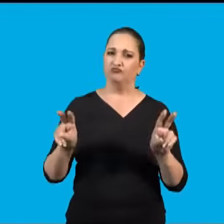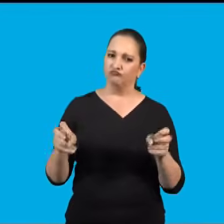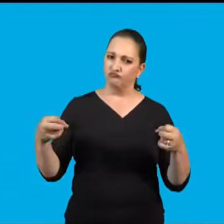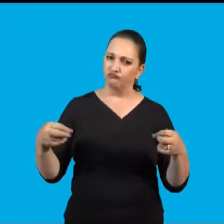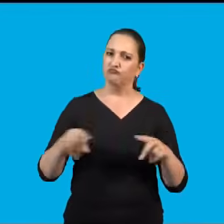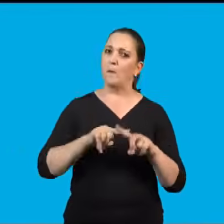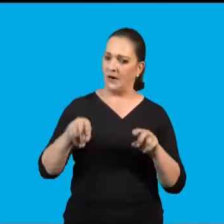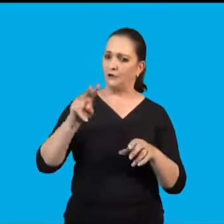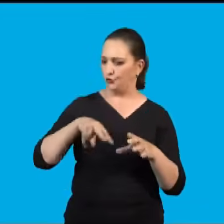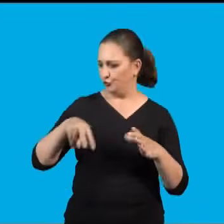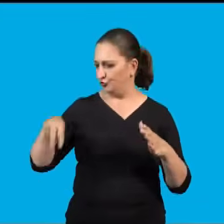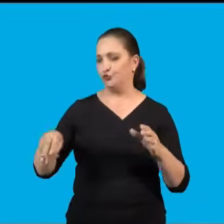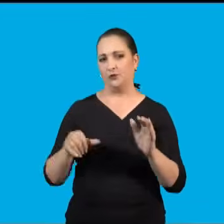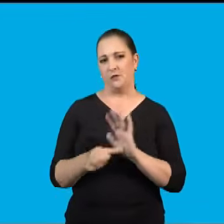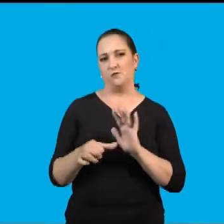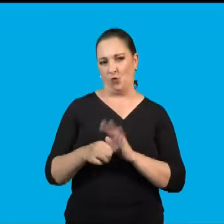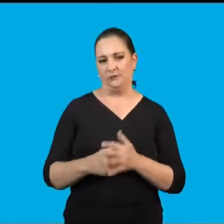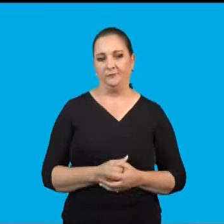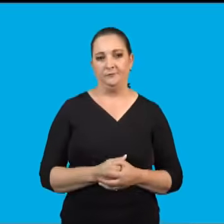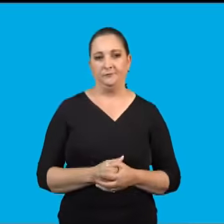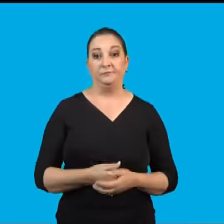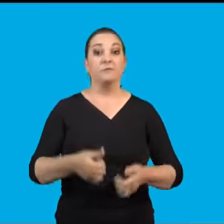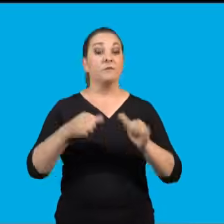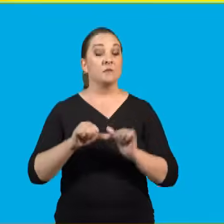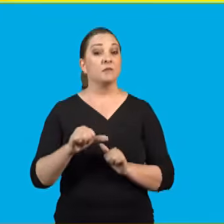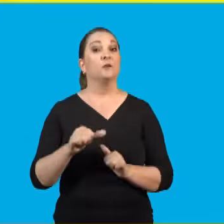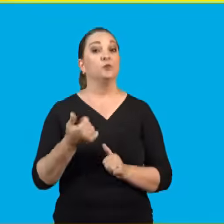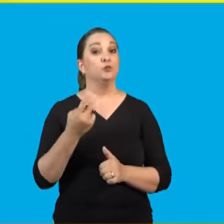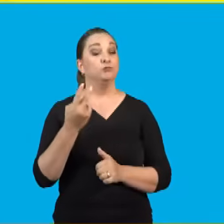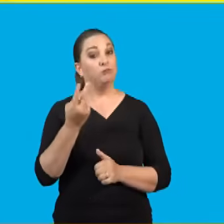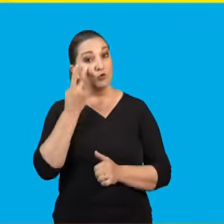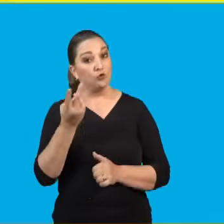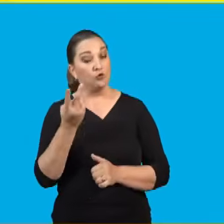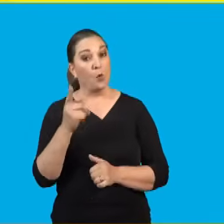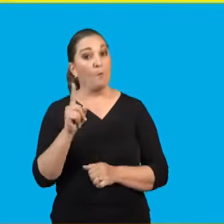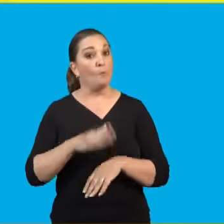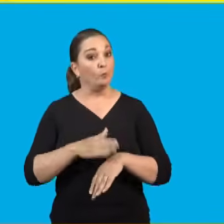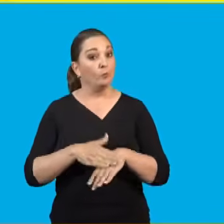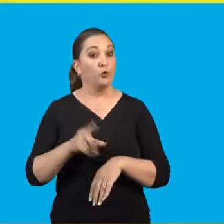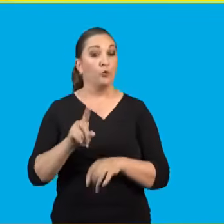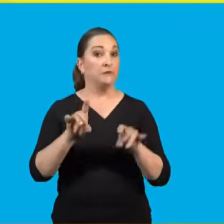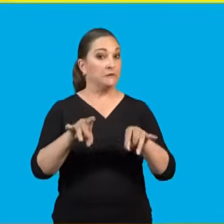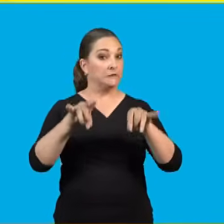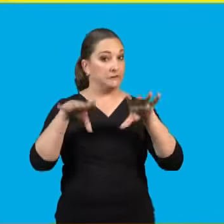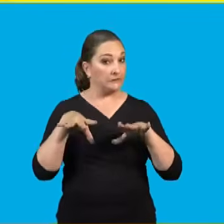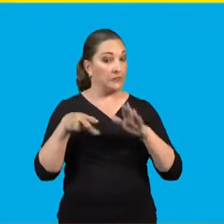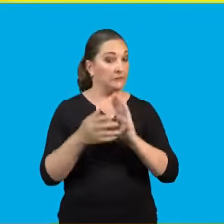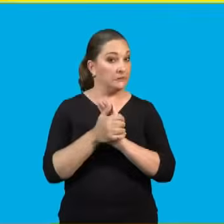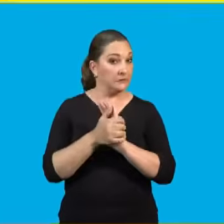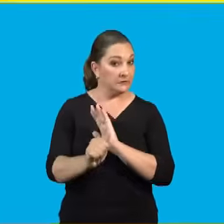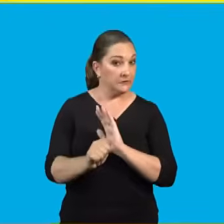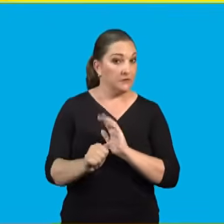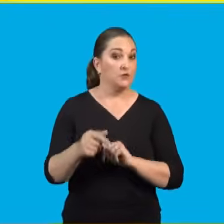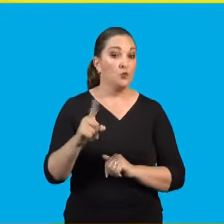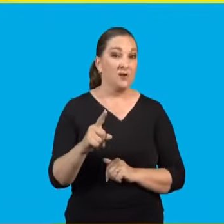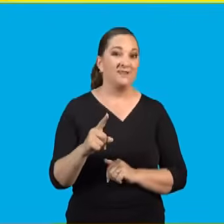to analyze those sources. Okay, we also looked at exam writing competencies, because coupled with your